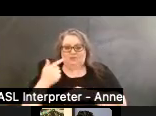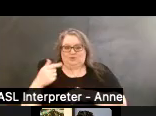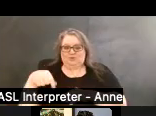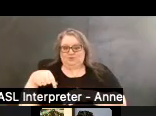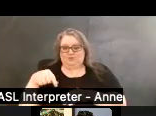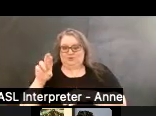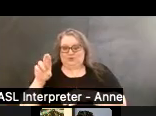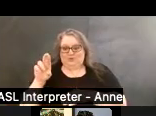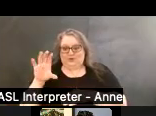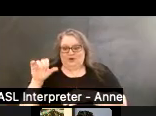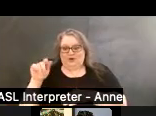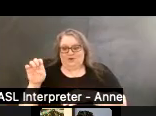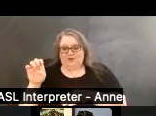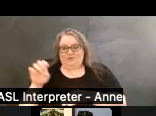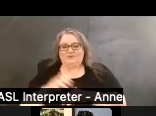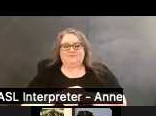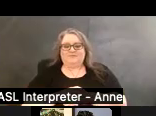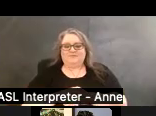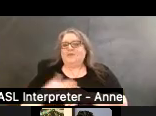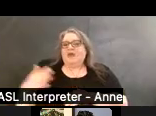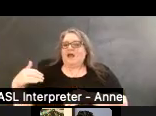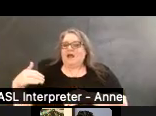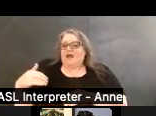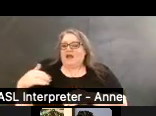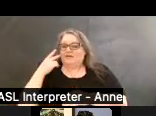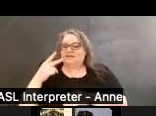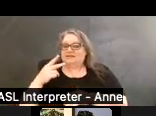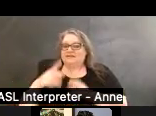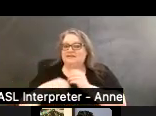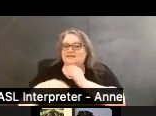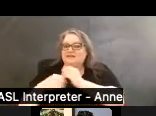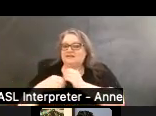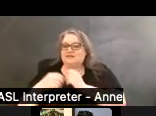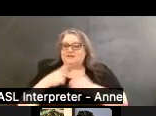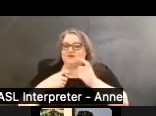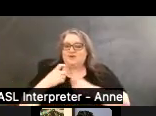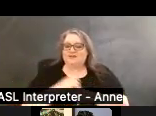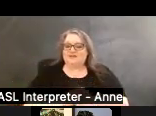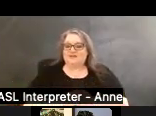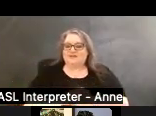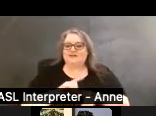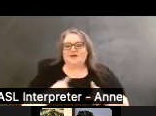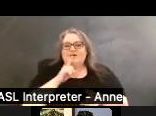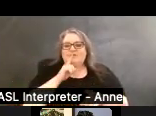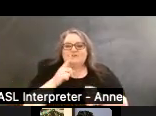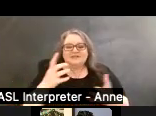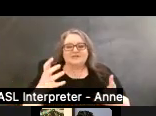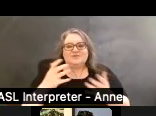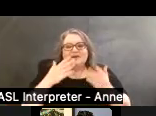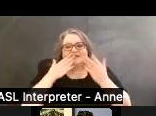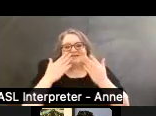savvy with it. I have not seen any additional questions, but really want to